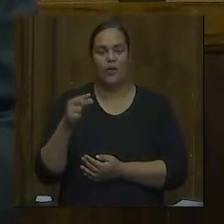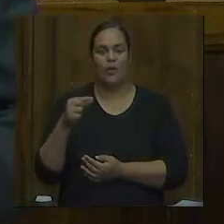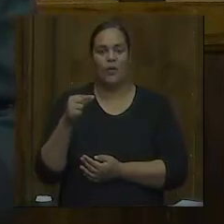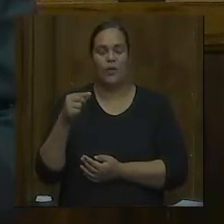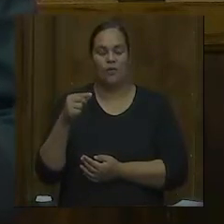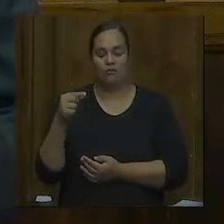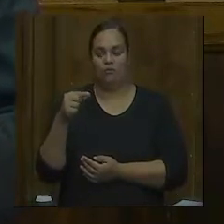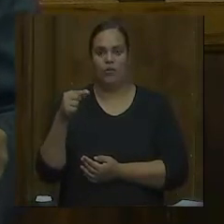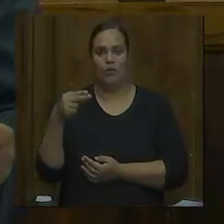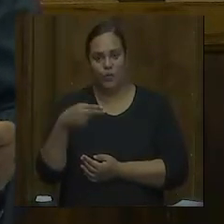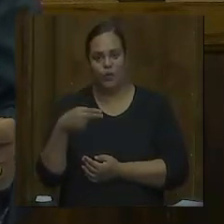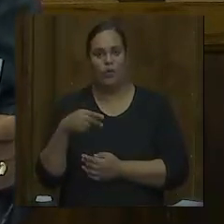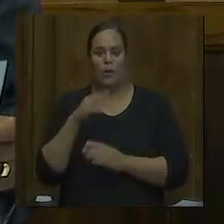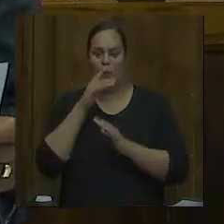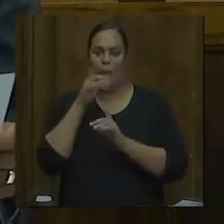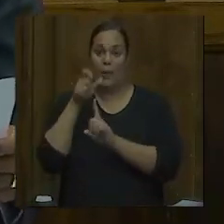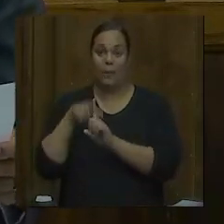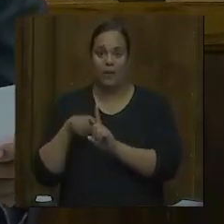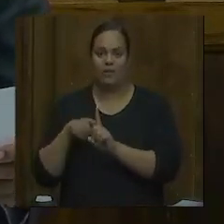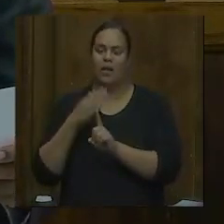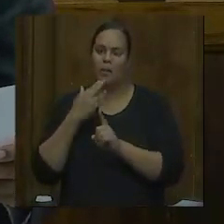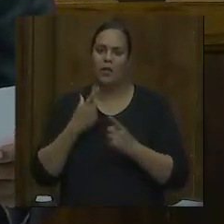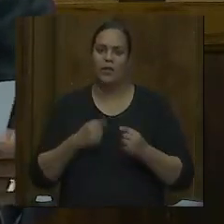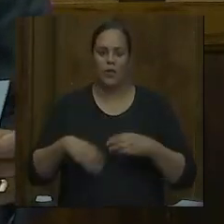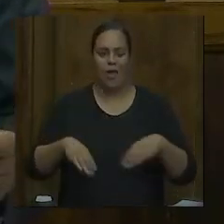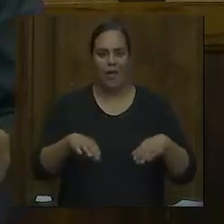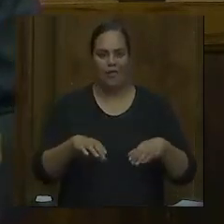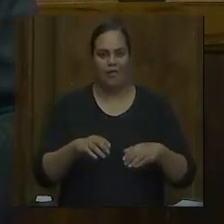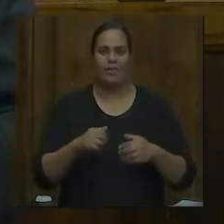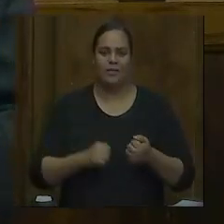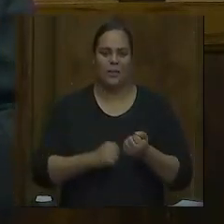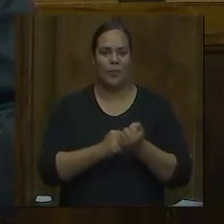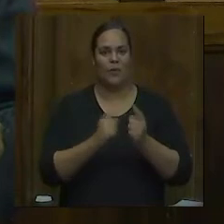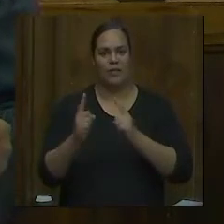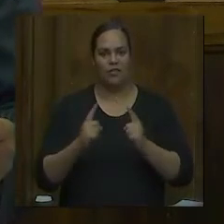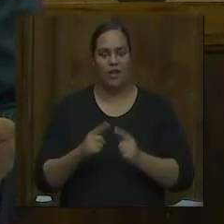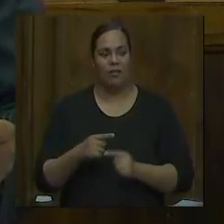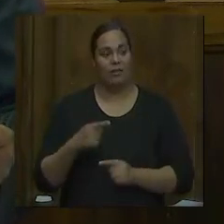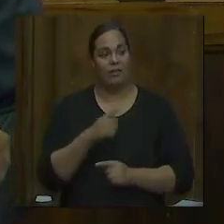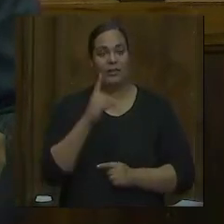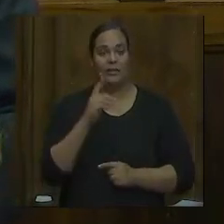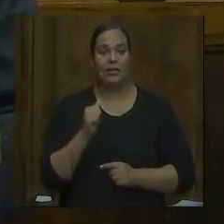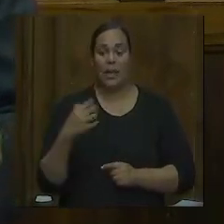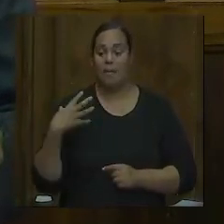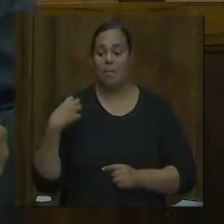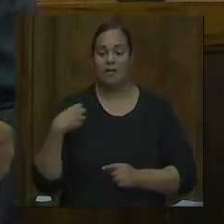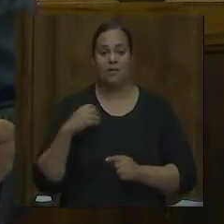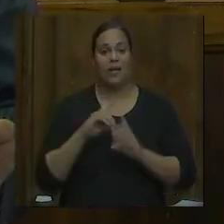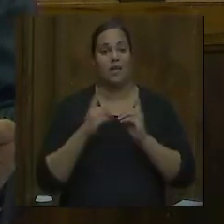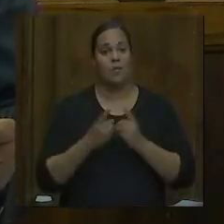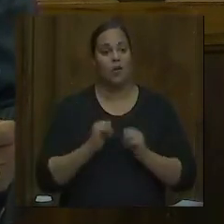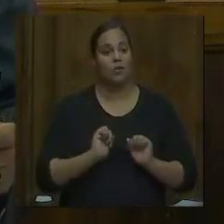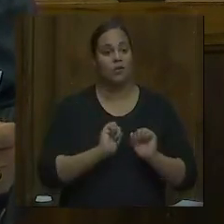take action and to lend a hand, the DA's Minister Andrew Marais and her department